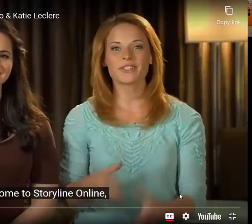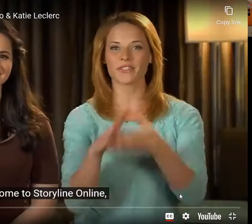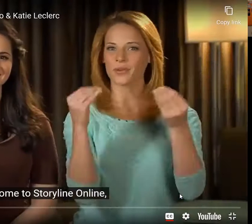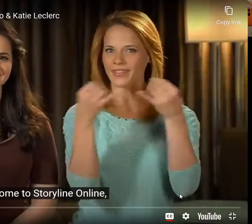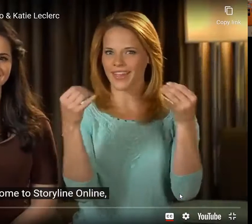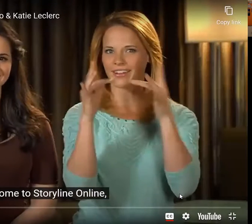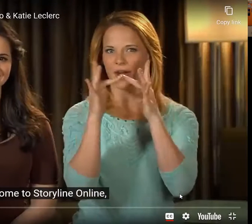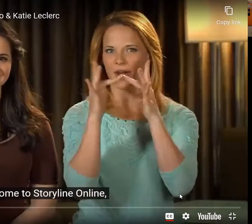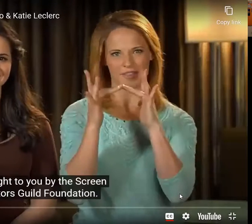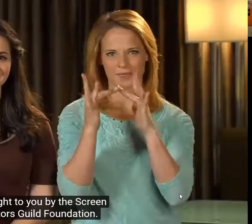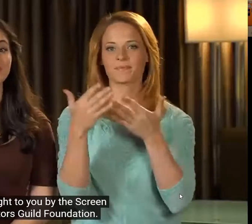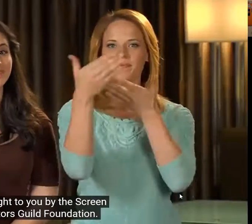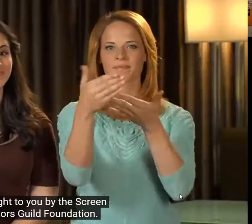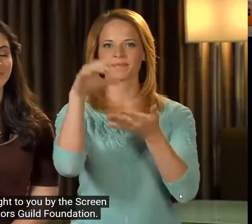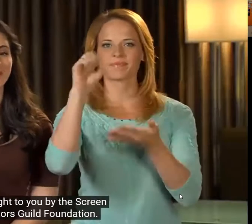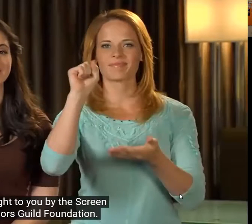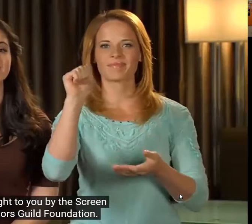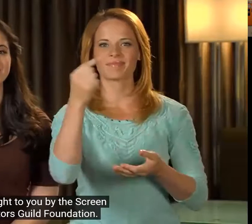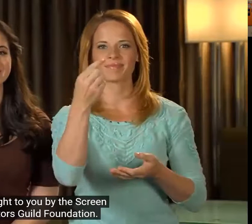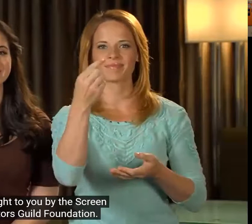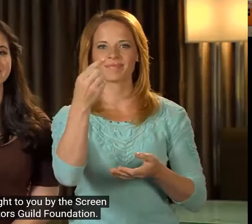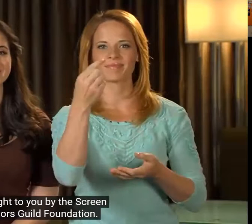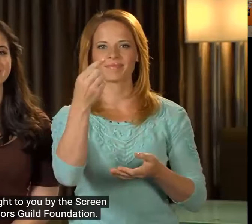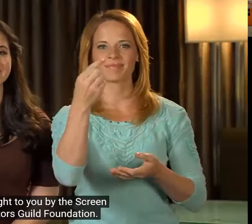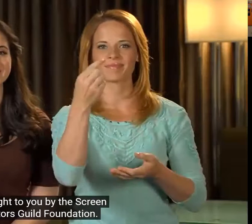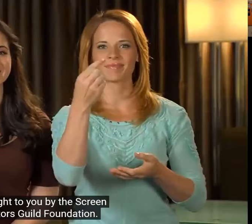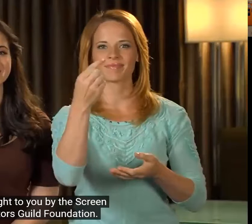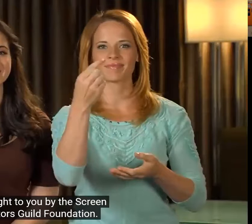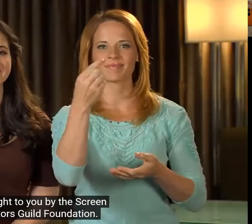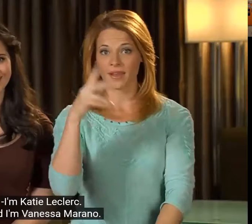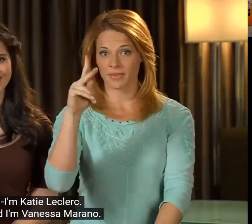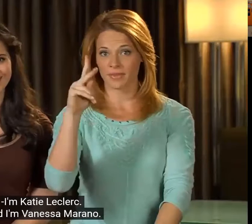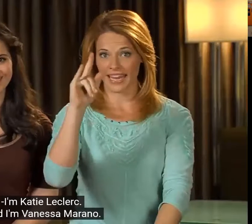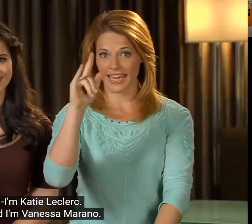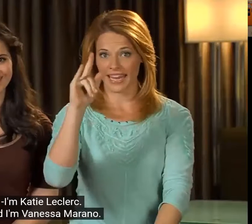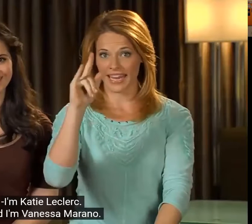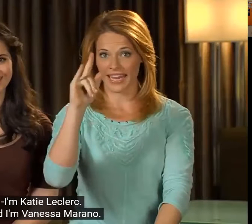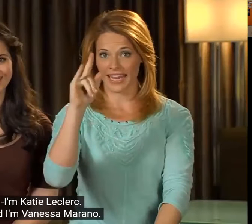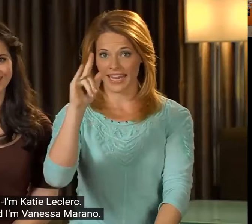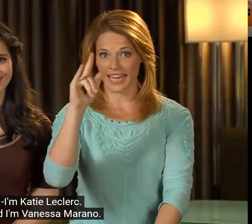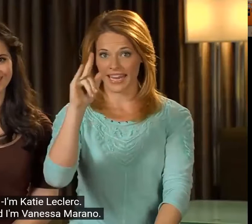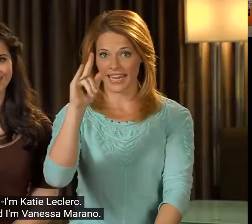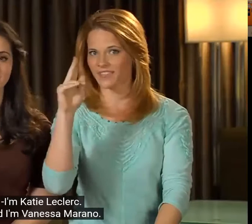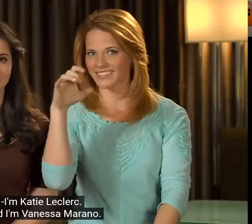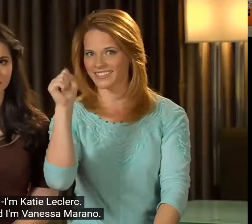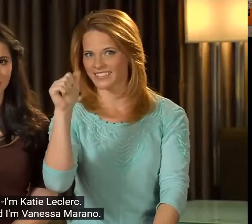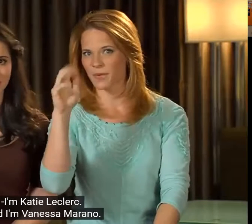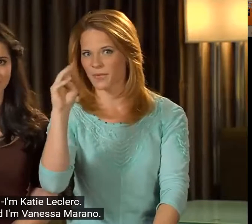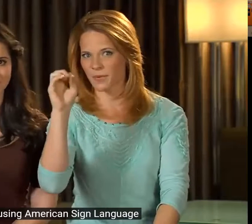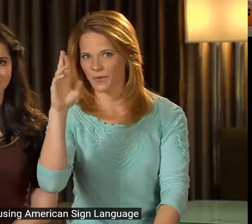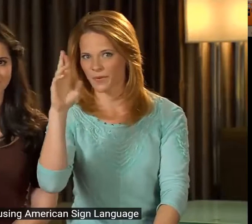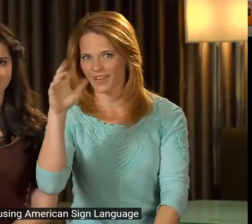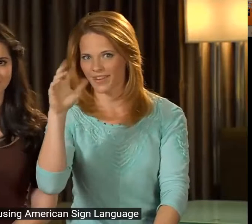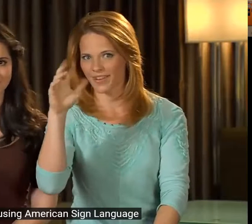Welcome to Storyline Online, brought to you by the Screen Actors Guild Foundation. I'm Katie LeClaire. And I'm Vanessa